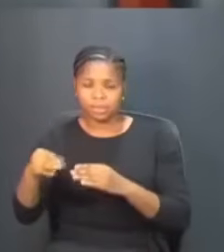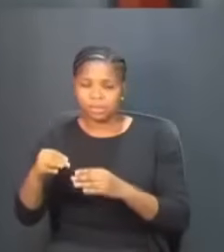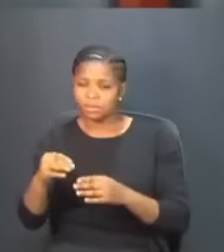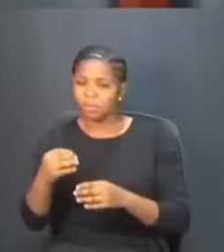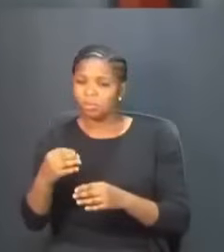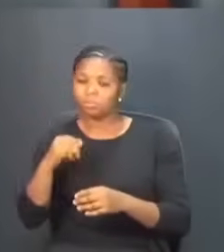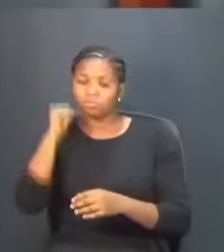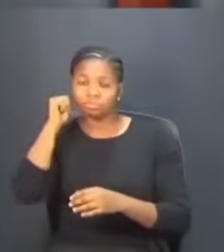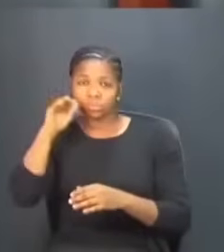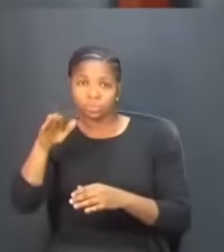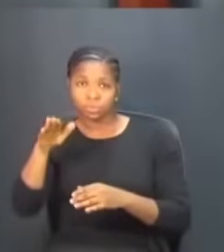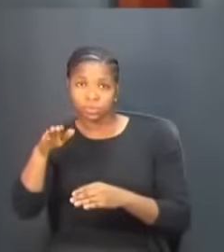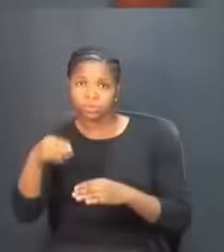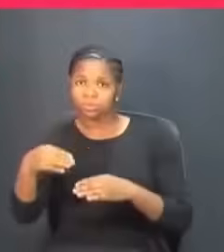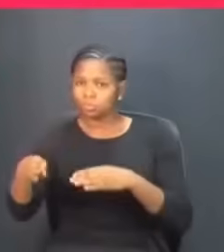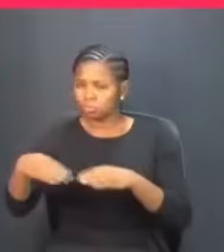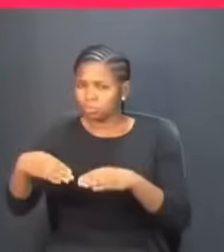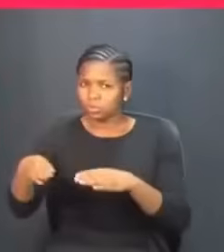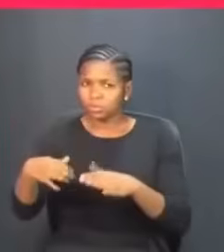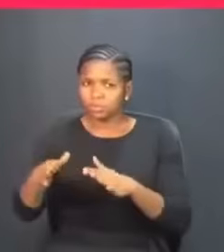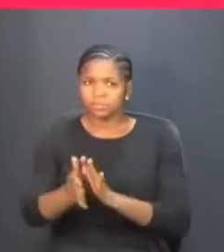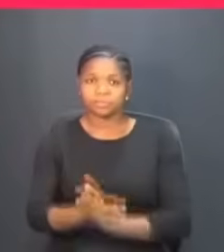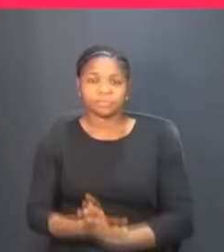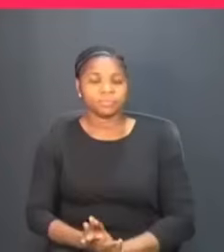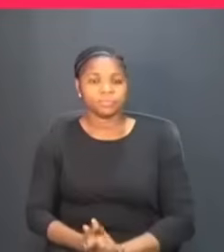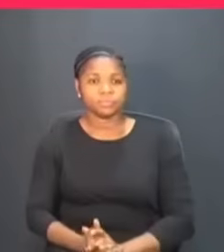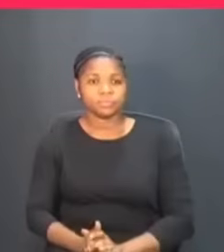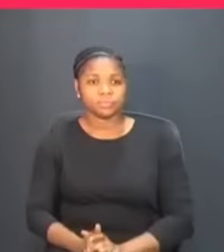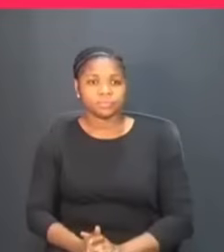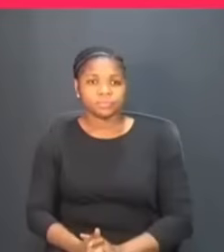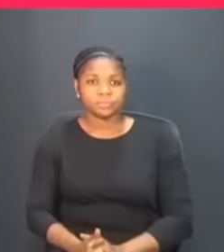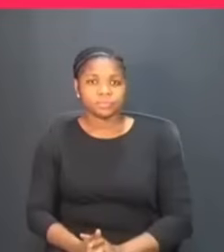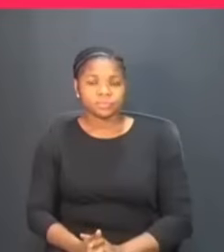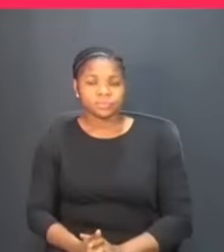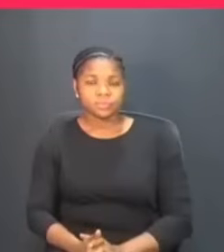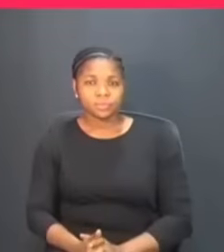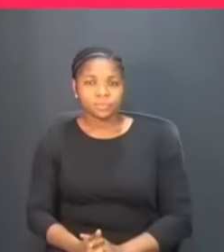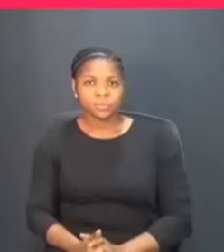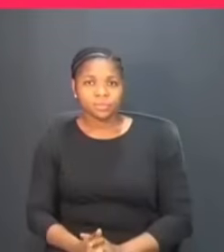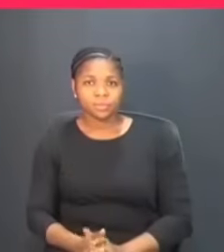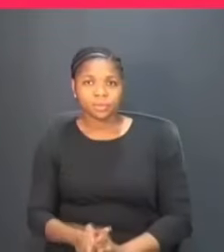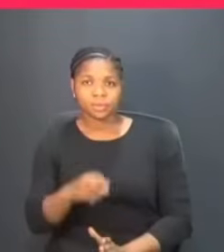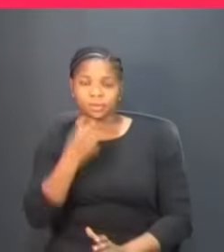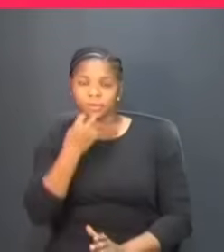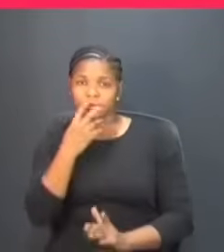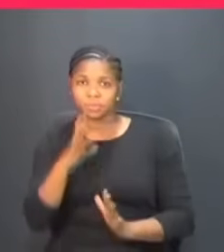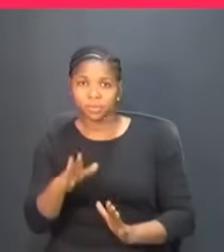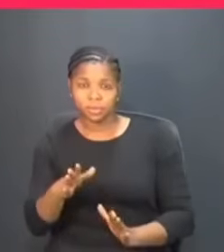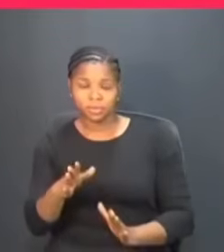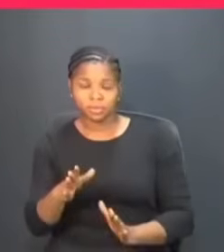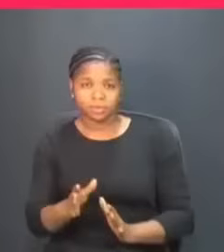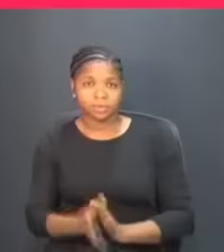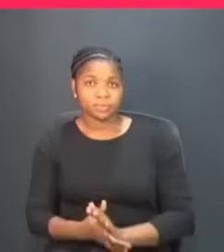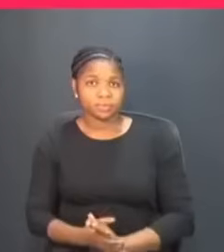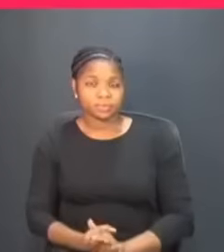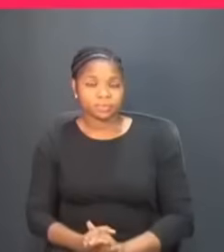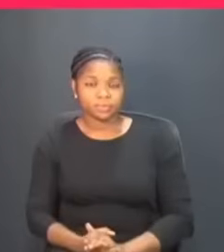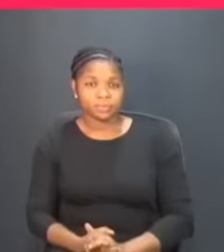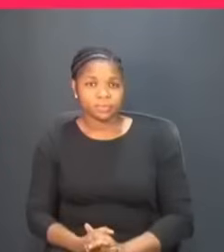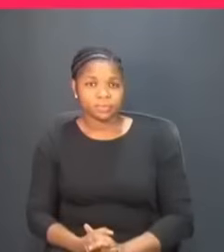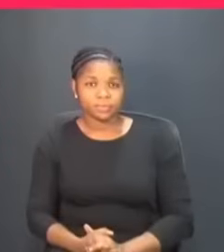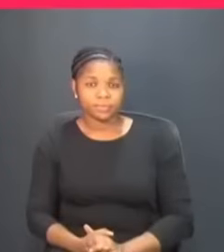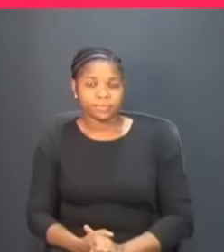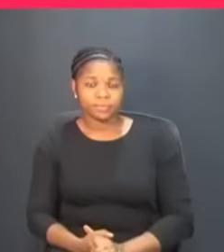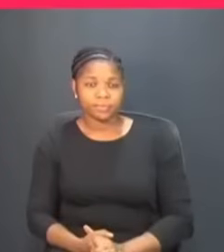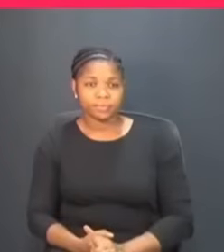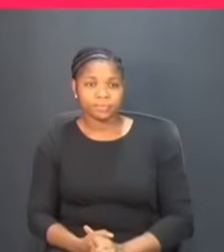Minister. Kindly resume your seat. Yes. Mr. Speaker. Yes, you have the floor. Mr. Speaker. You